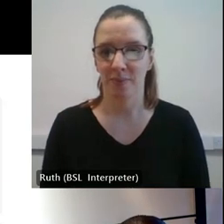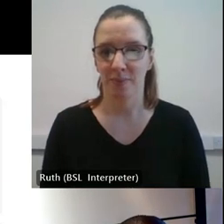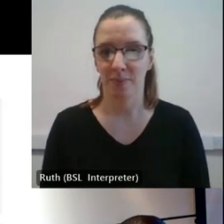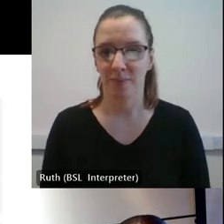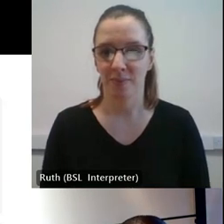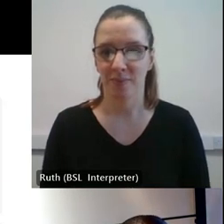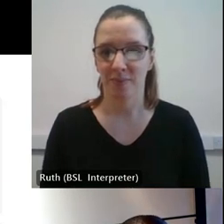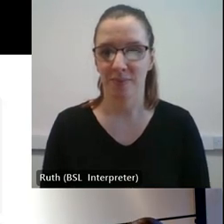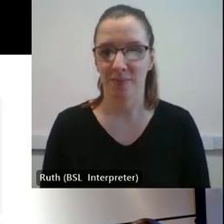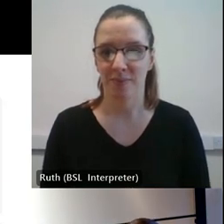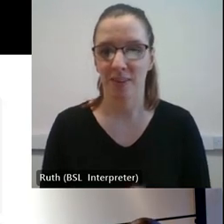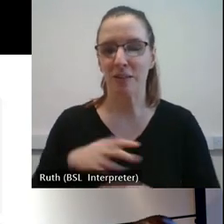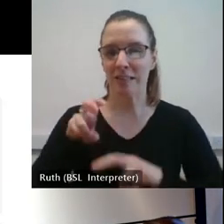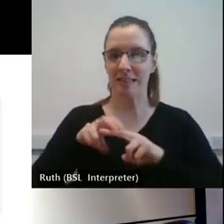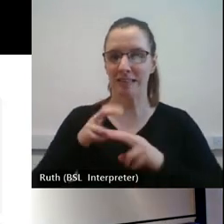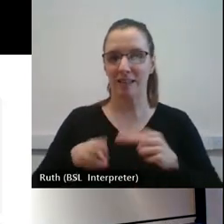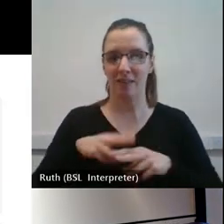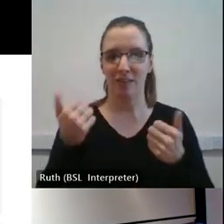I'm going to stay seated then. Okay.